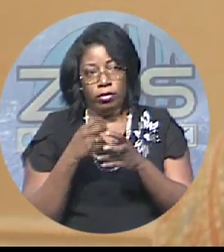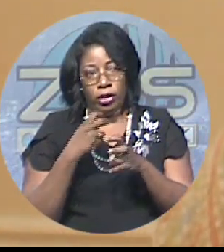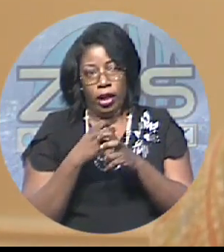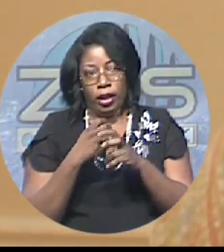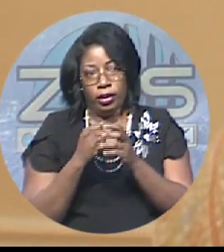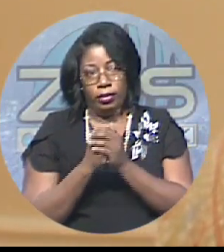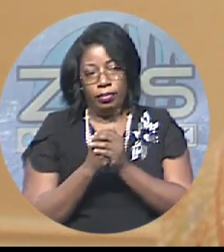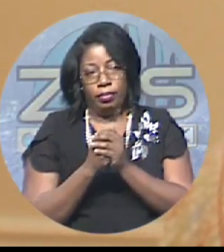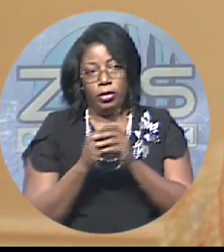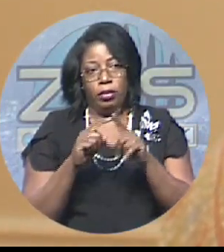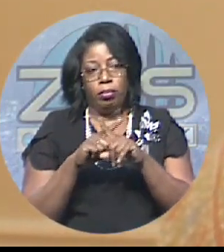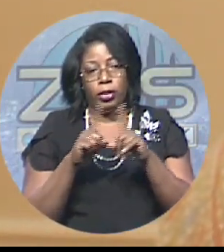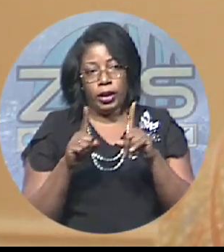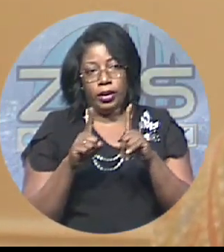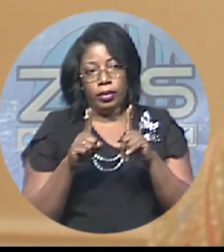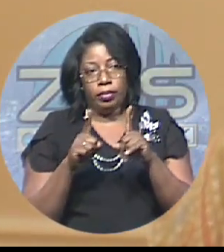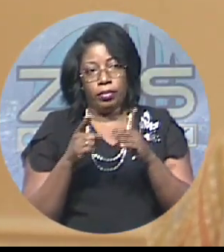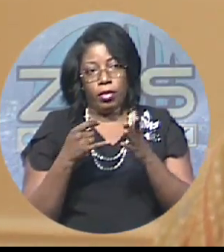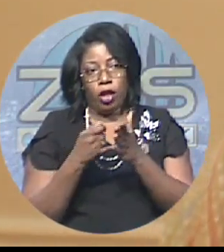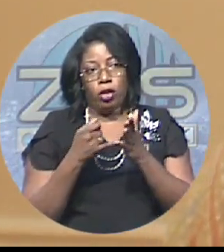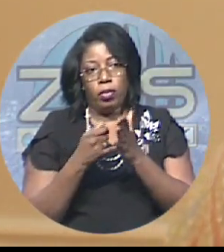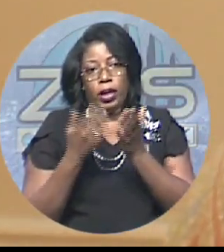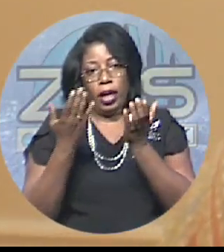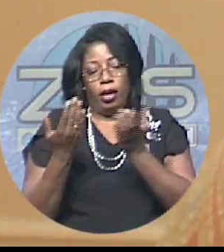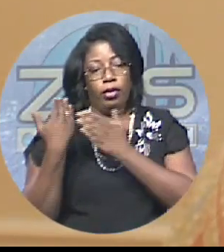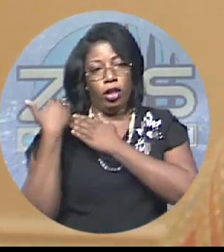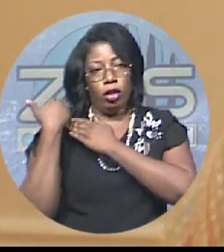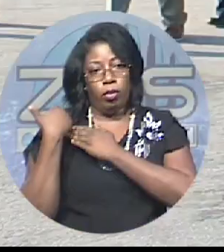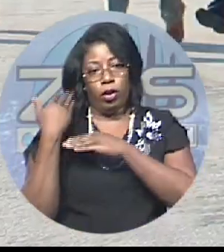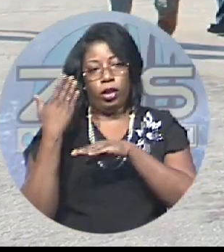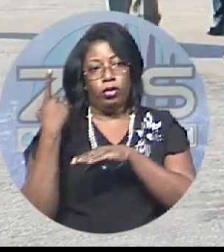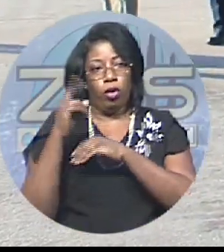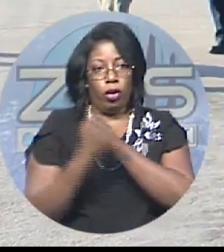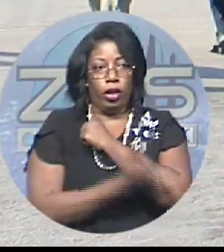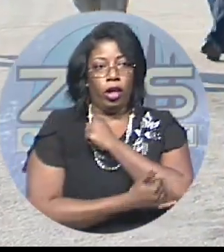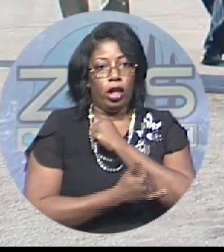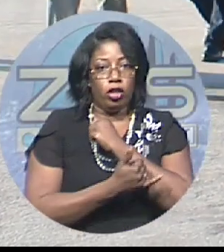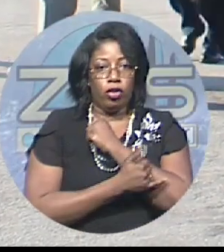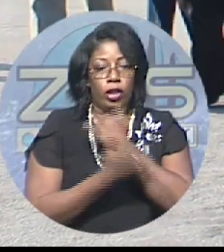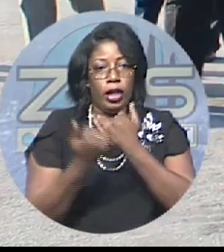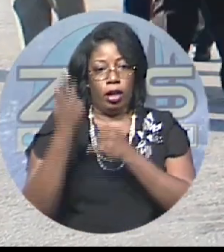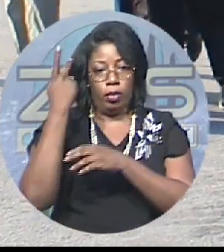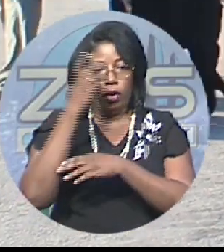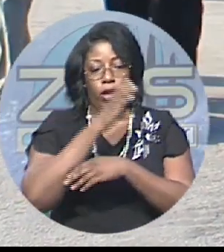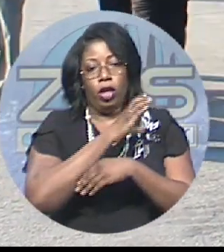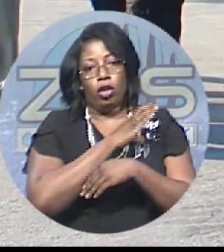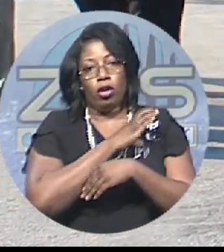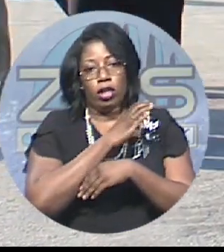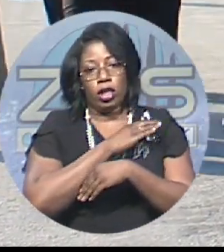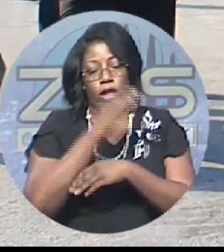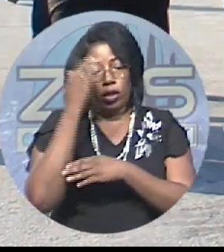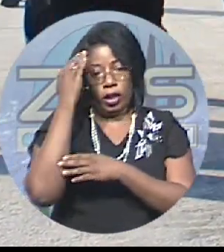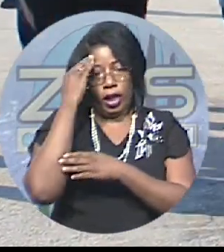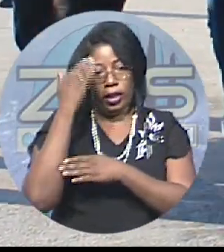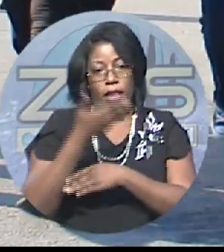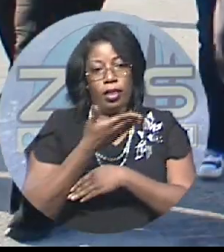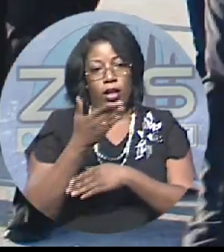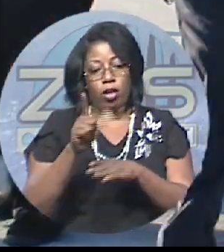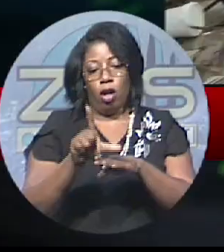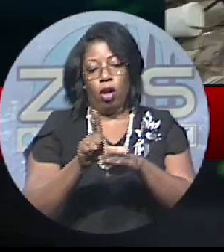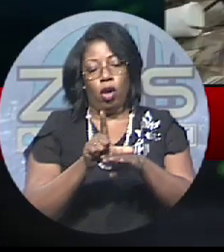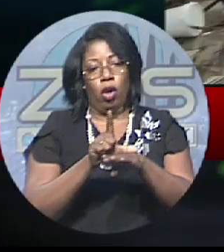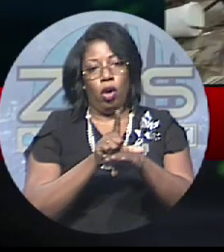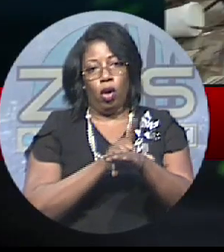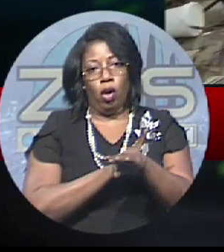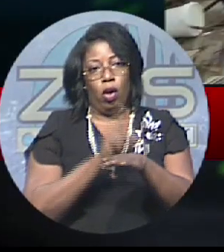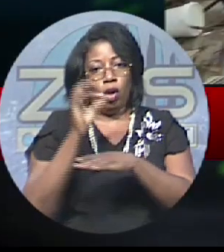but it's going to be a very, very heavy burden for the country. Prime Minister the Right Honorable Perry Christie recognizes that there's a long road